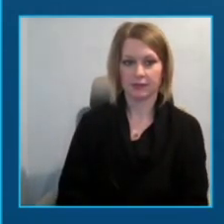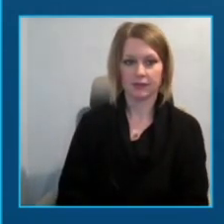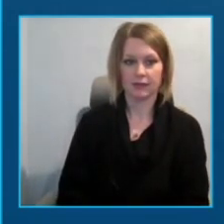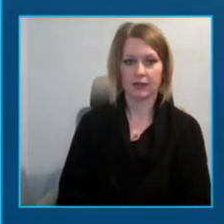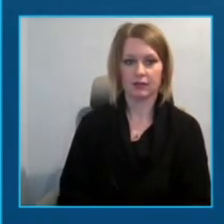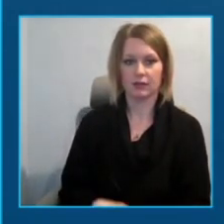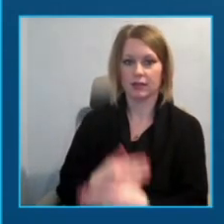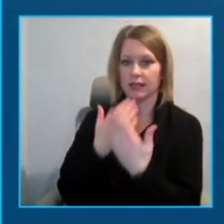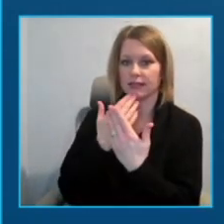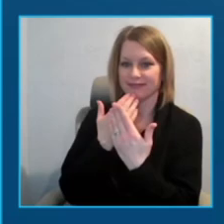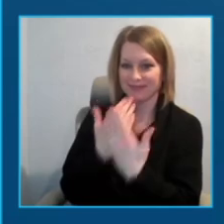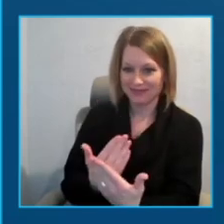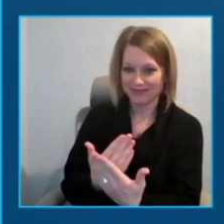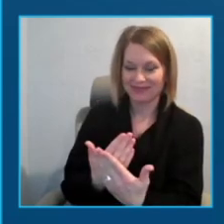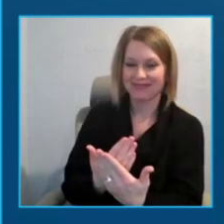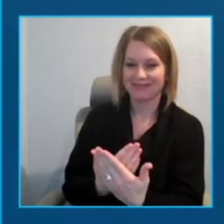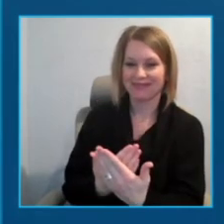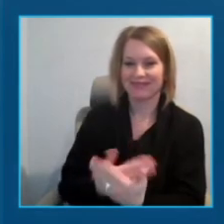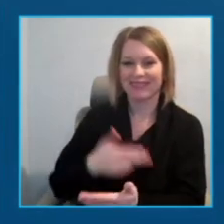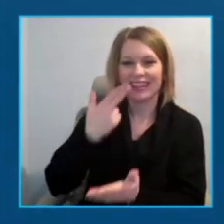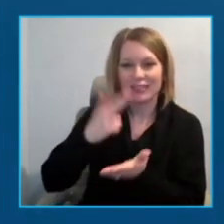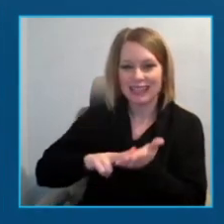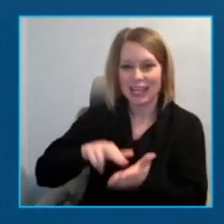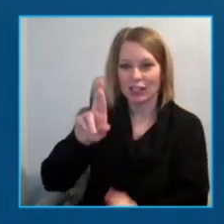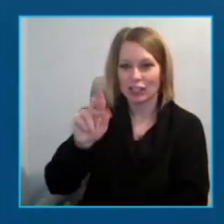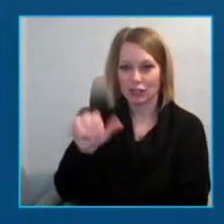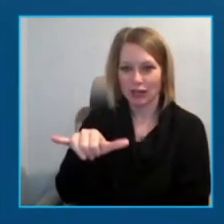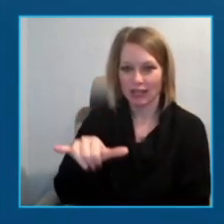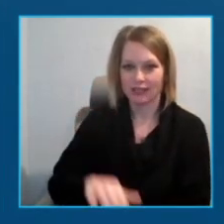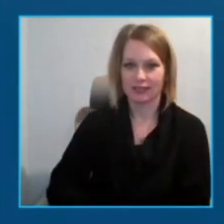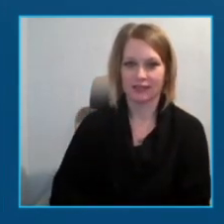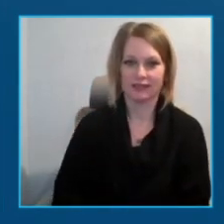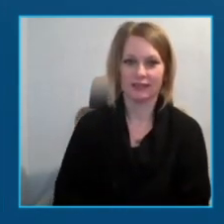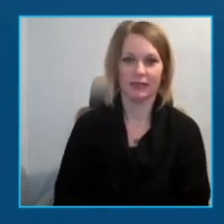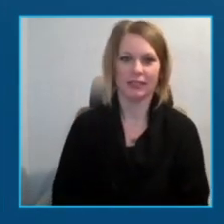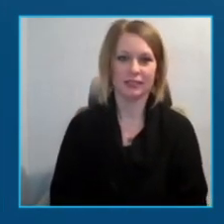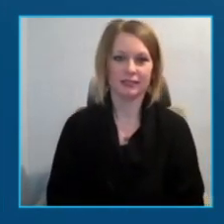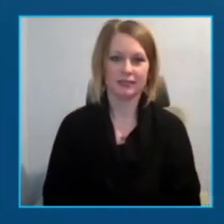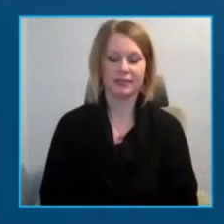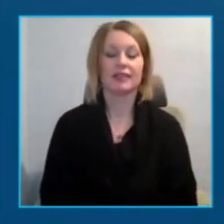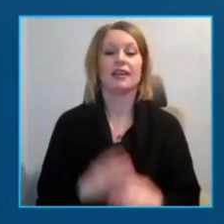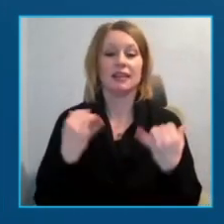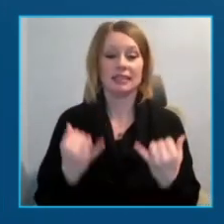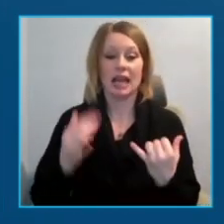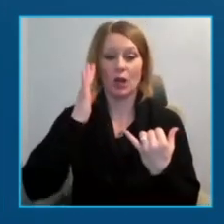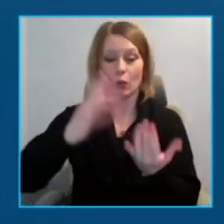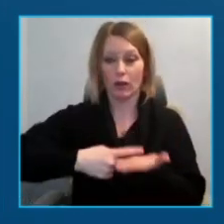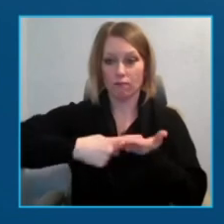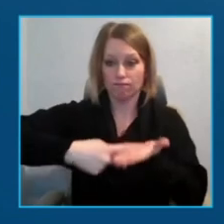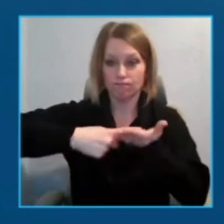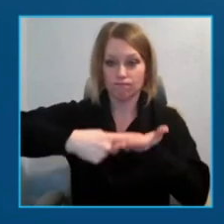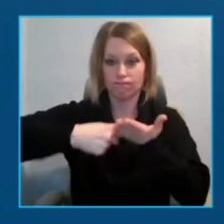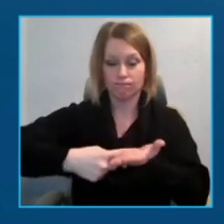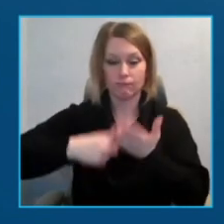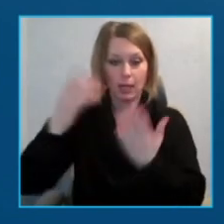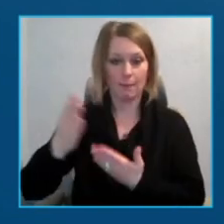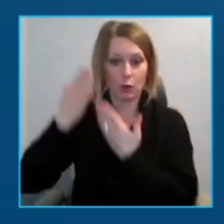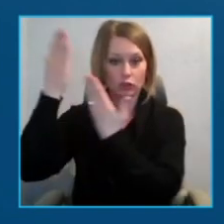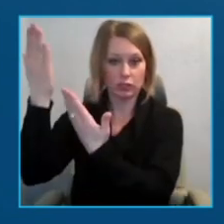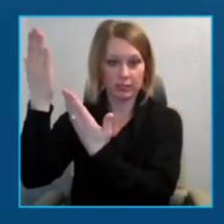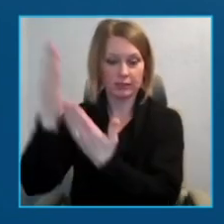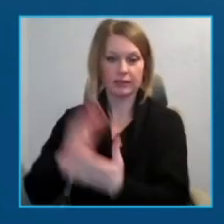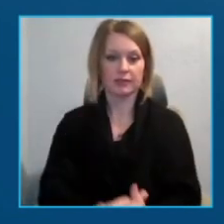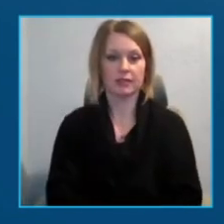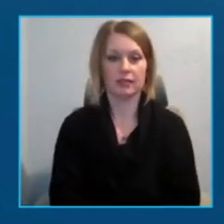Secretary Ray. We'll now move into a discussion of the motion. So members, you know that you need to raise your